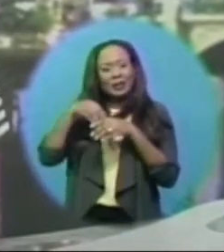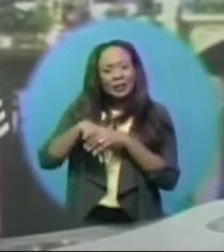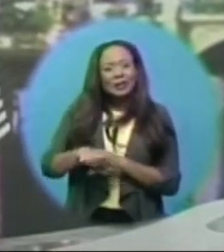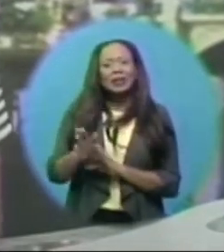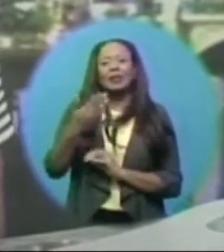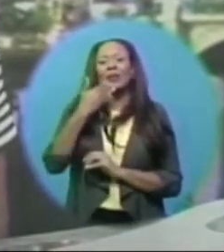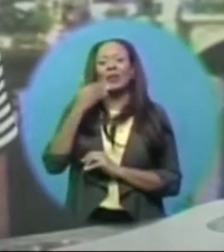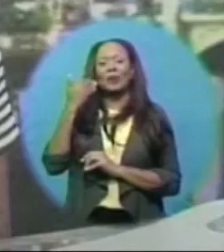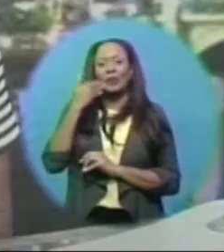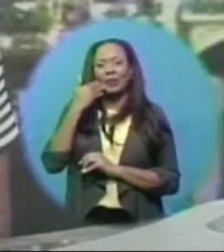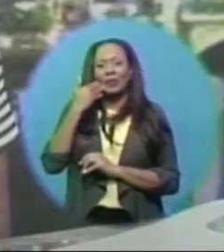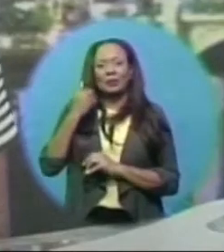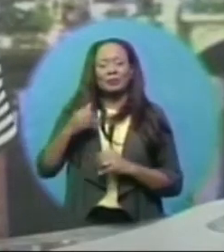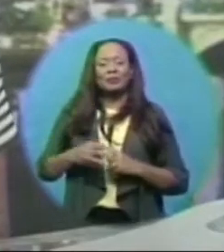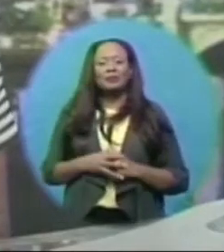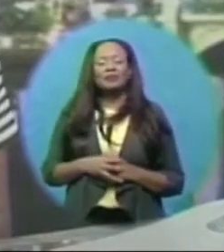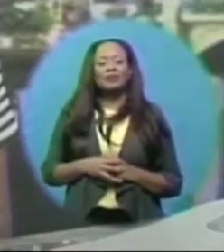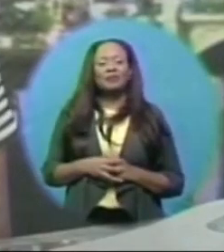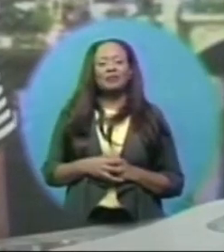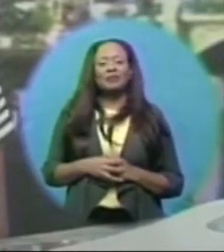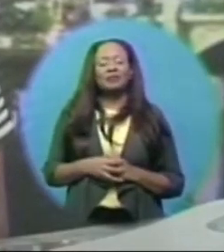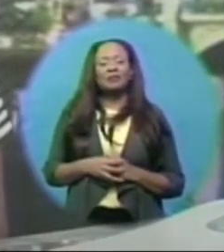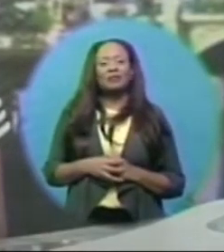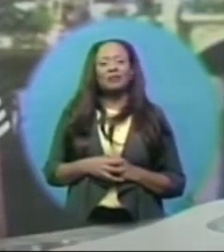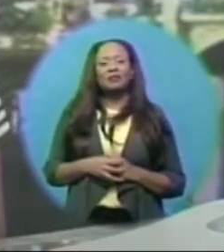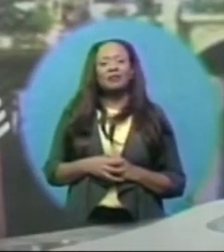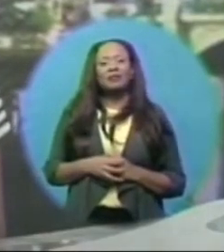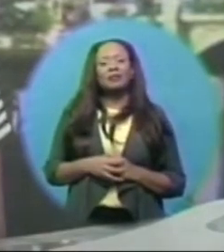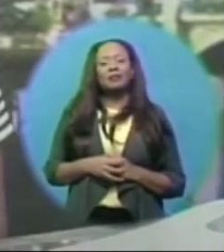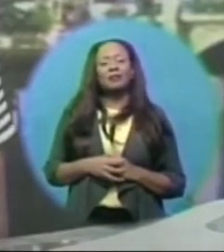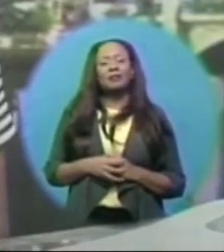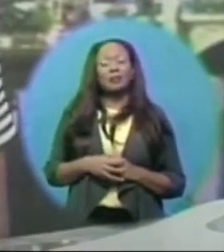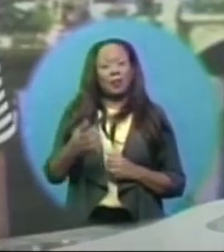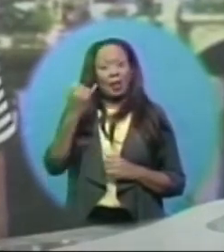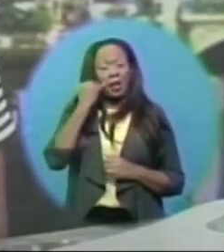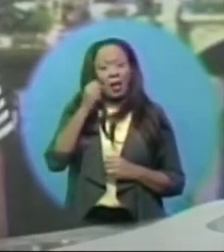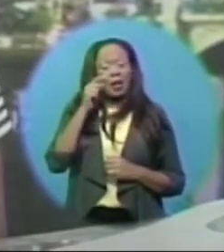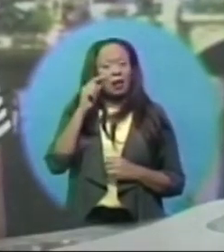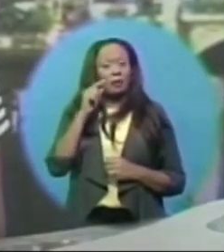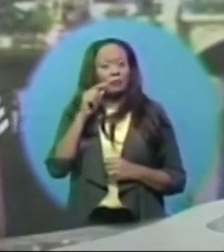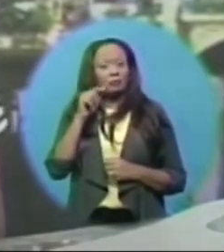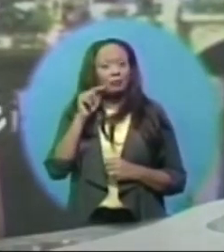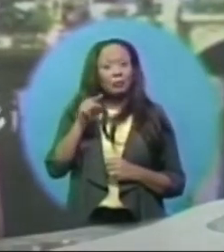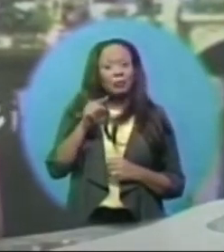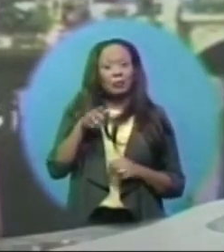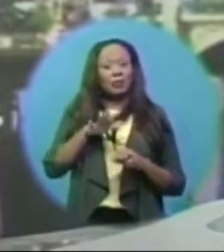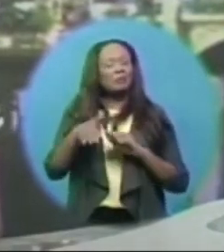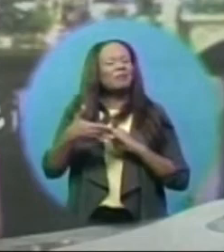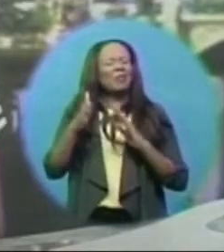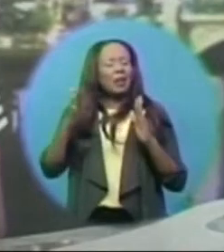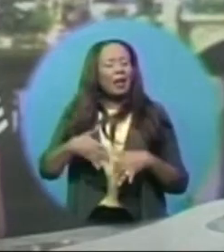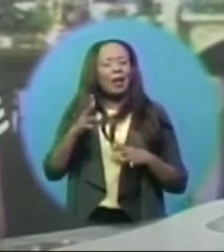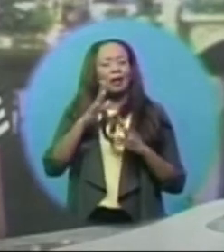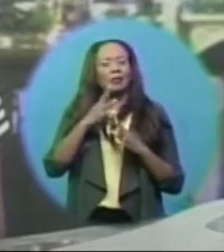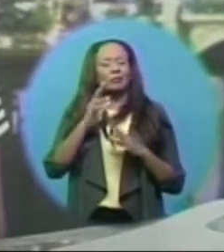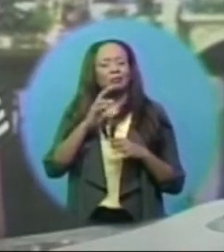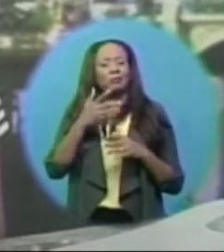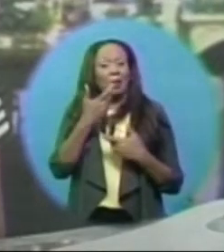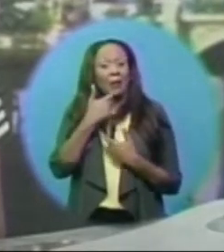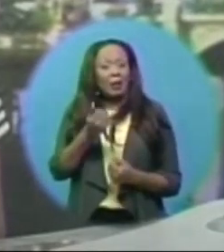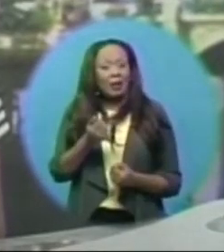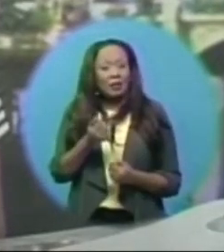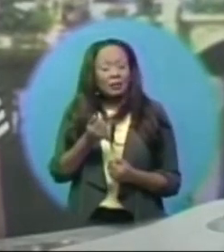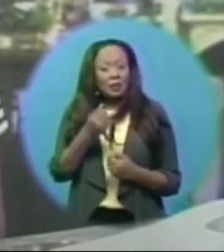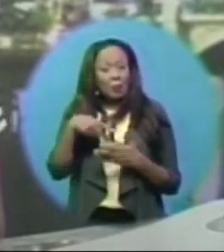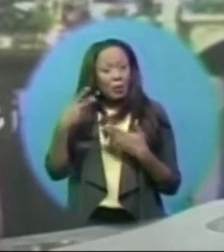in the agency's volunteer base. Now, people who are interested in taking part in the program are being asked to fill out an